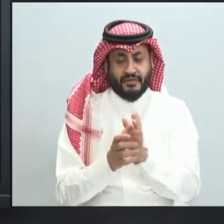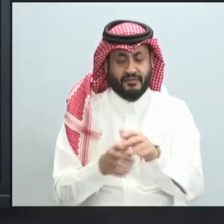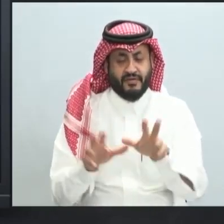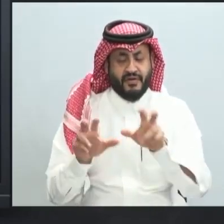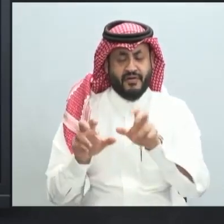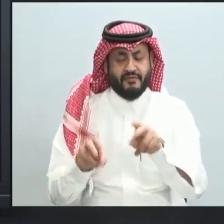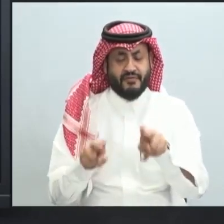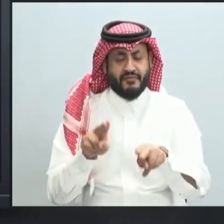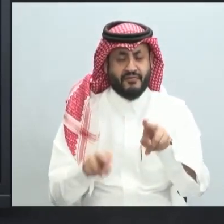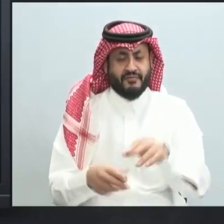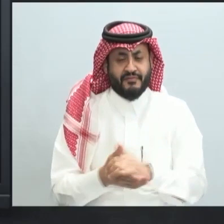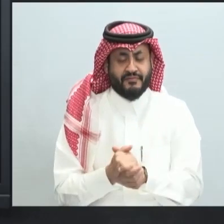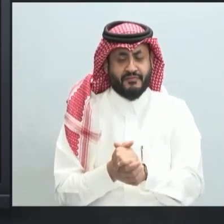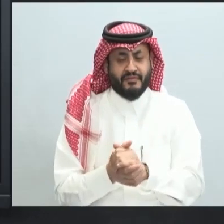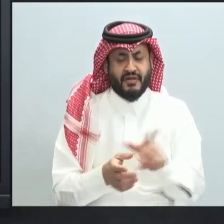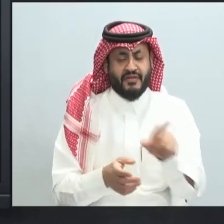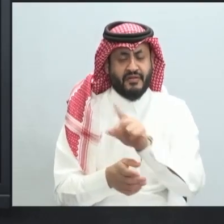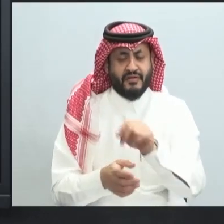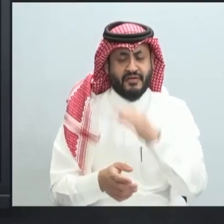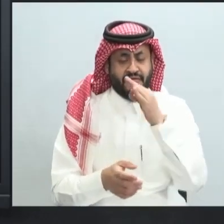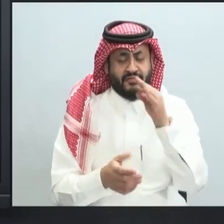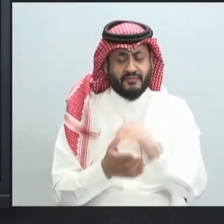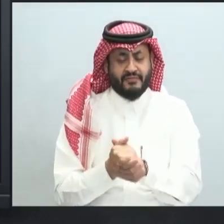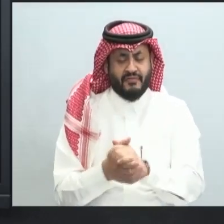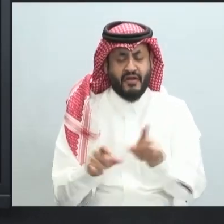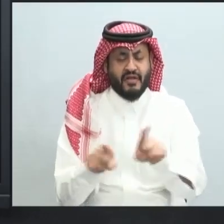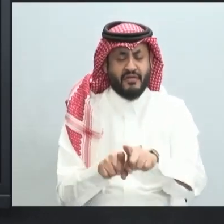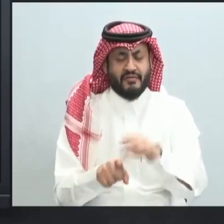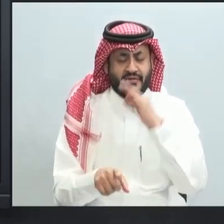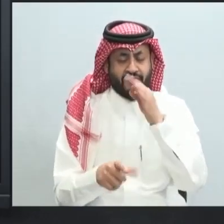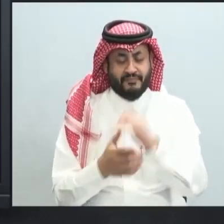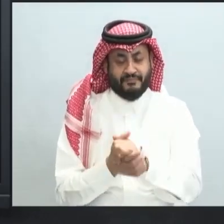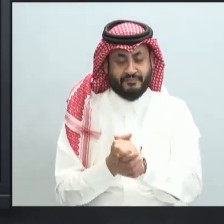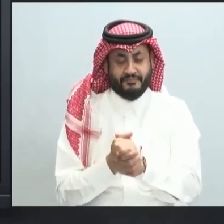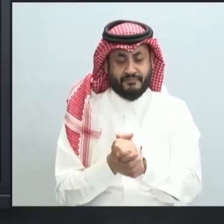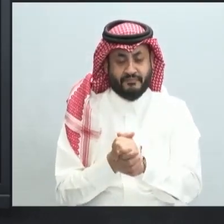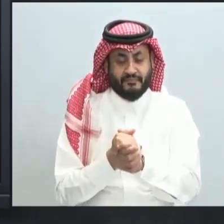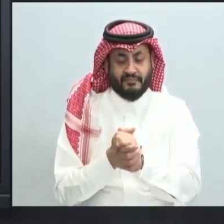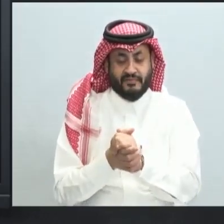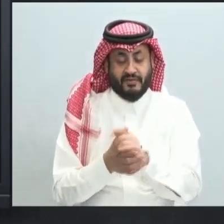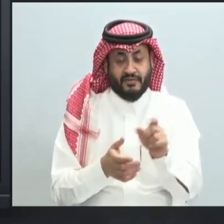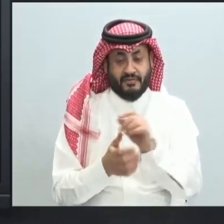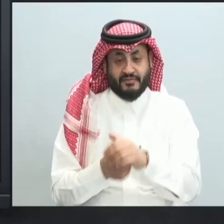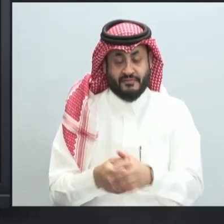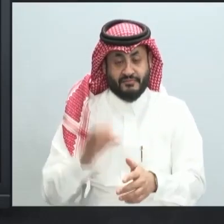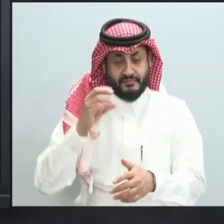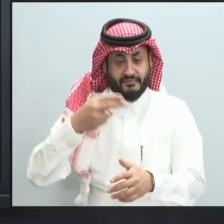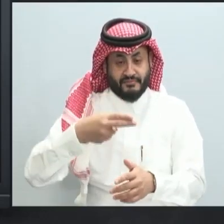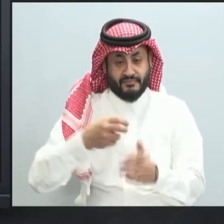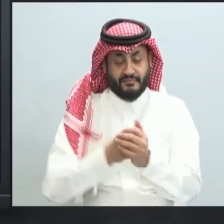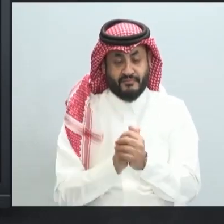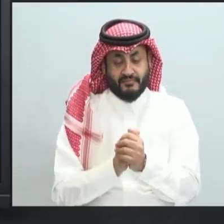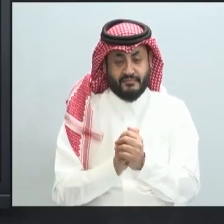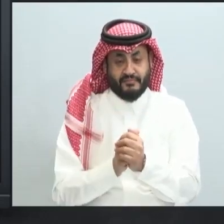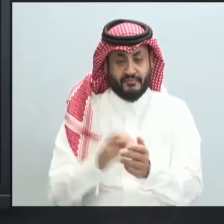that may have the same sound or similar sounds. Like, for example, when we have C and H with the